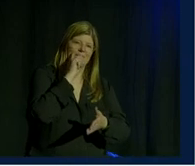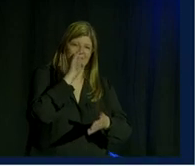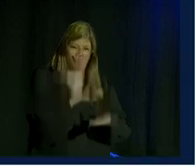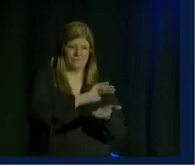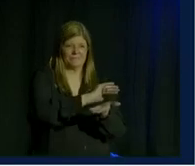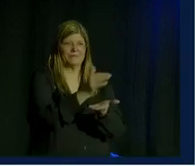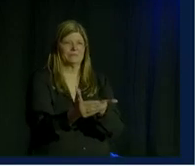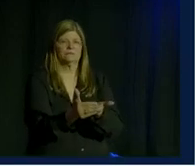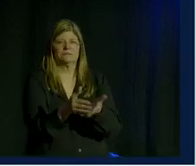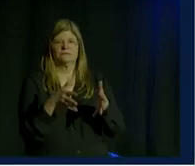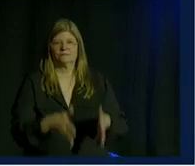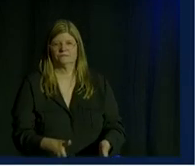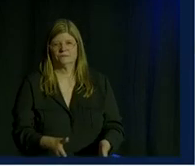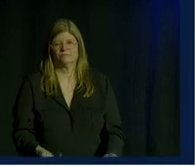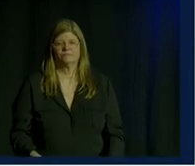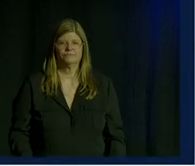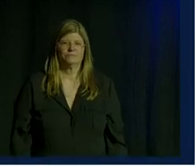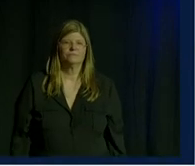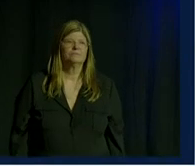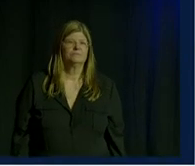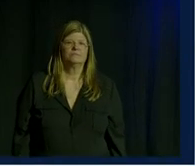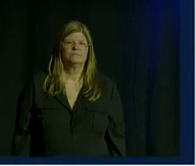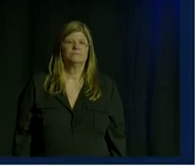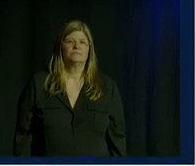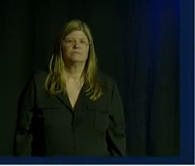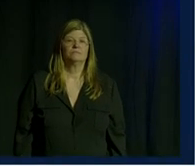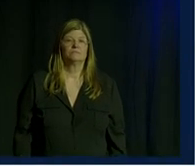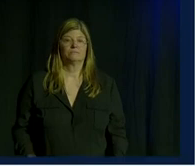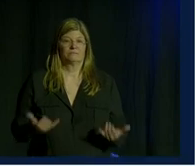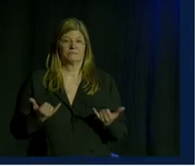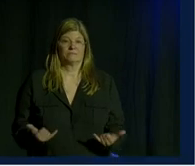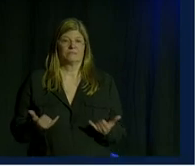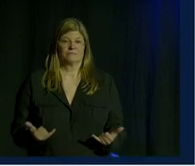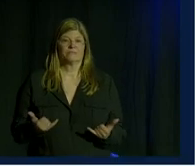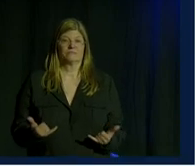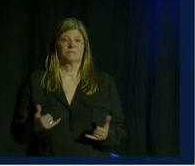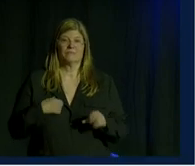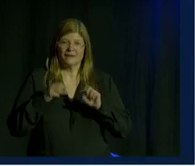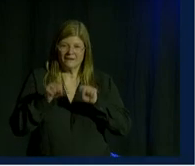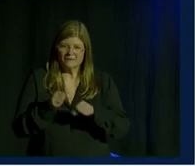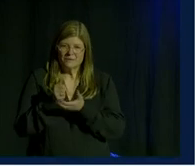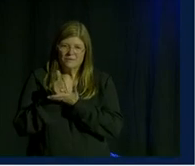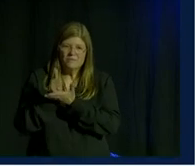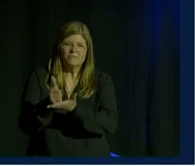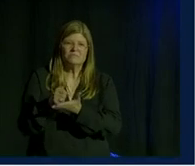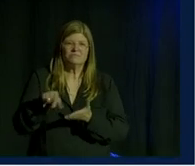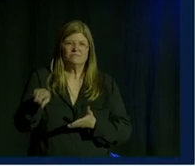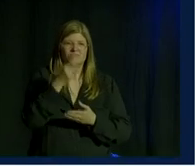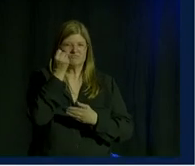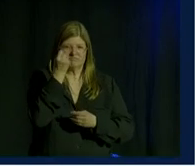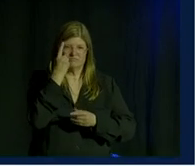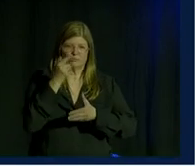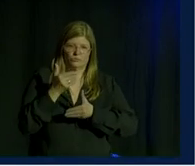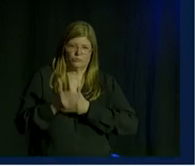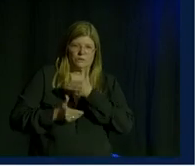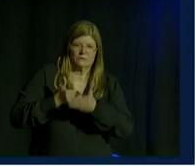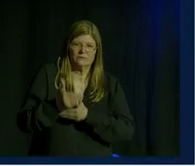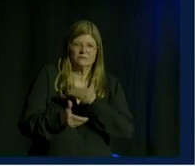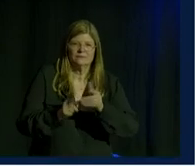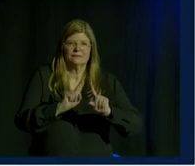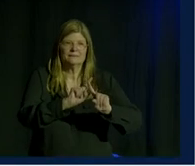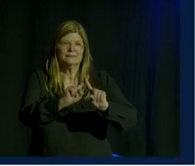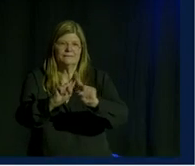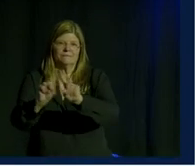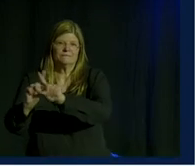Now, the free throw. We are able to help you navigate this process. Several organizations have taken advantage of this